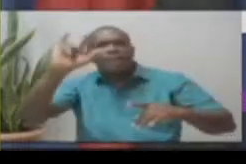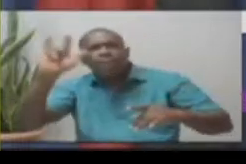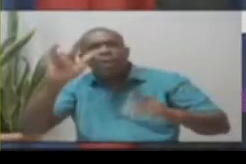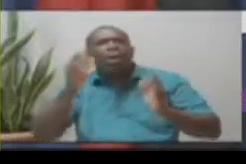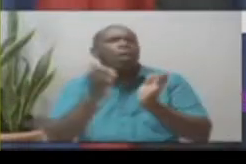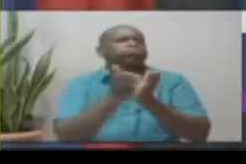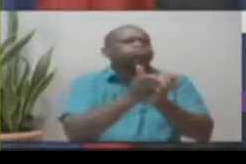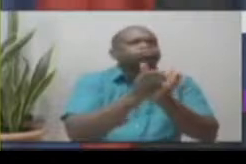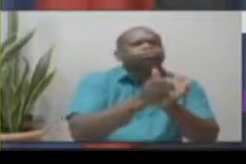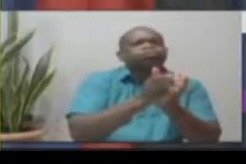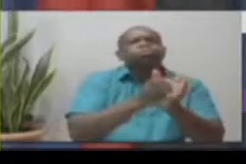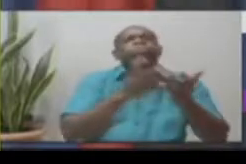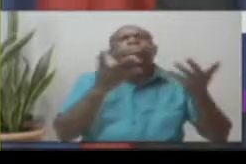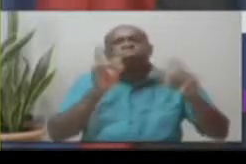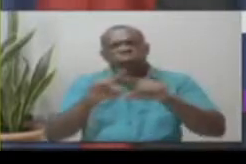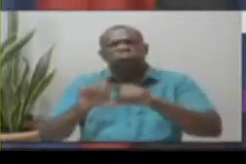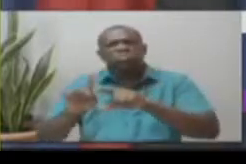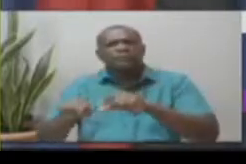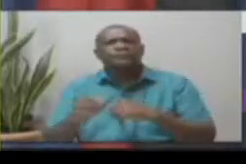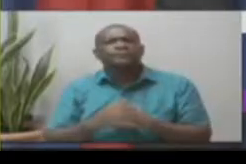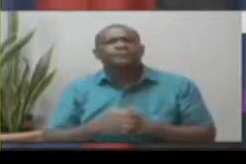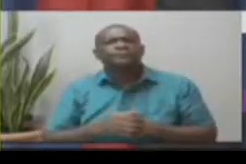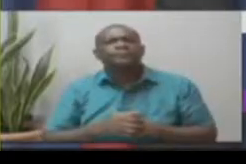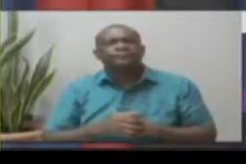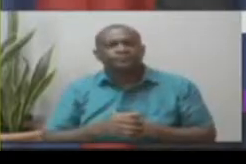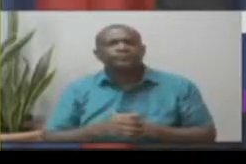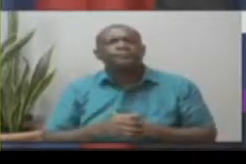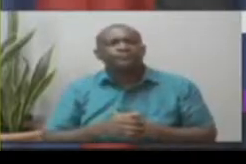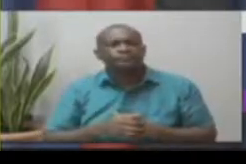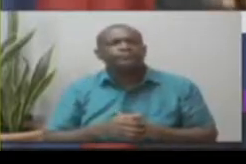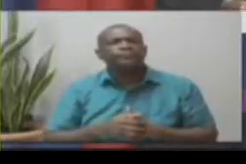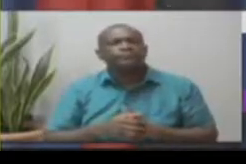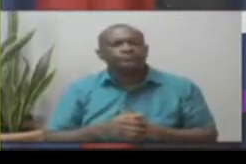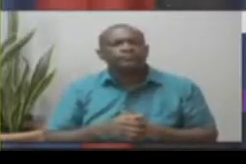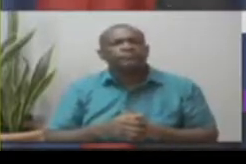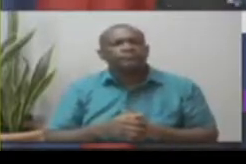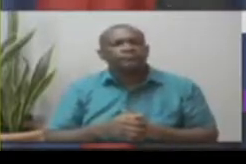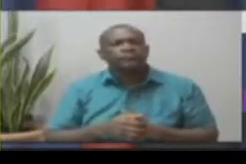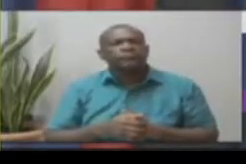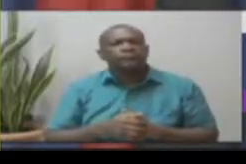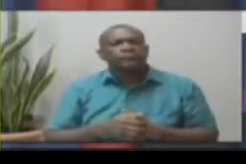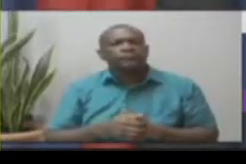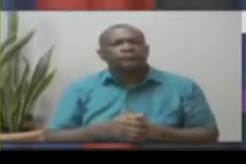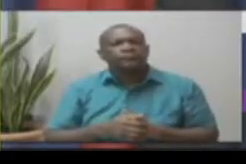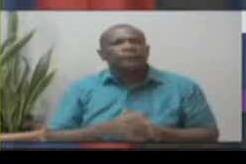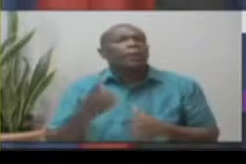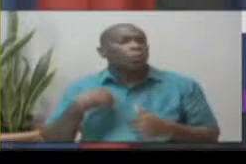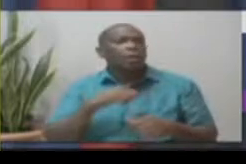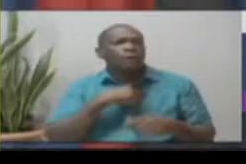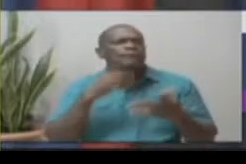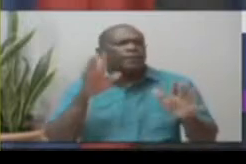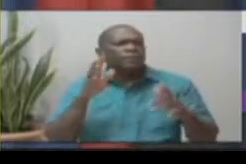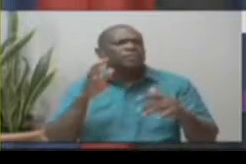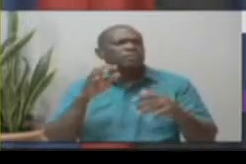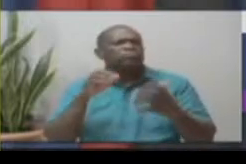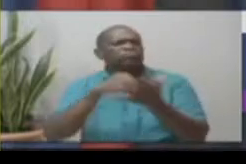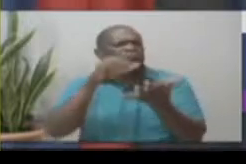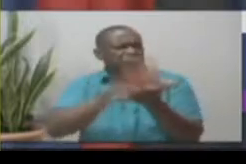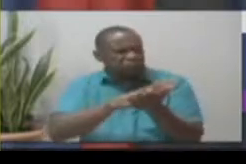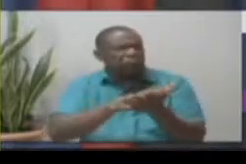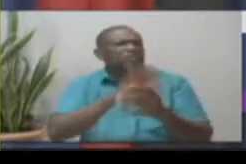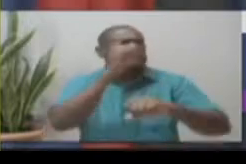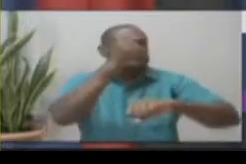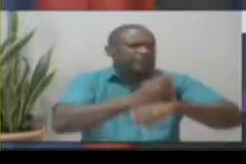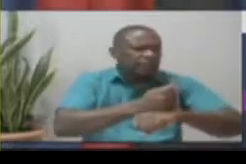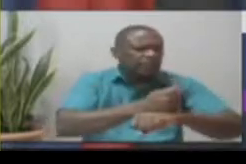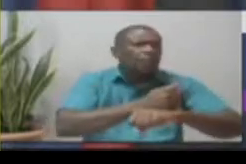We have put things in place for the digital involvement of a digital program, and